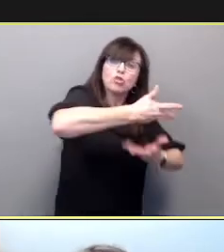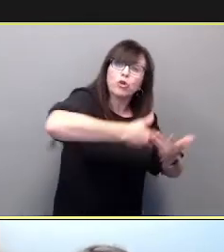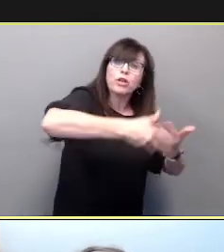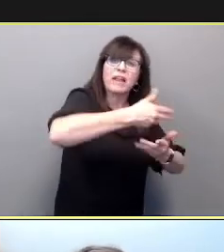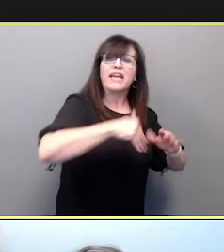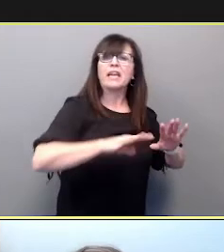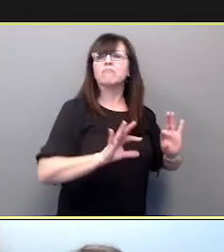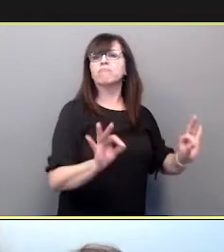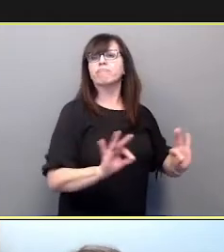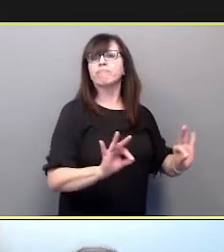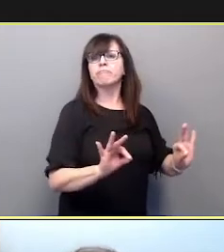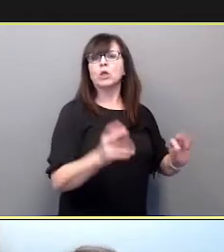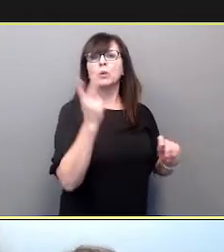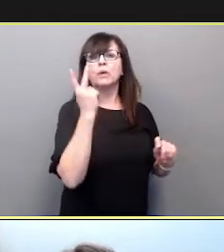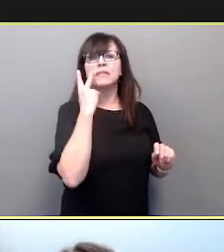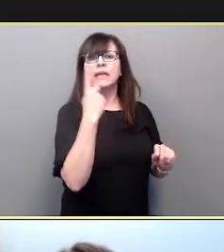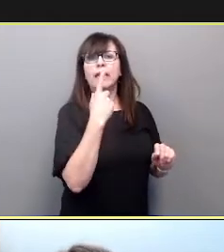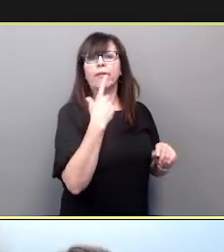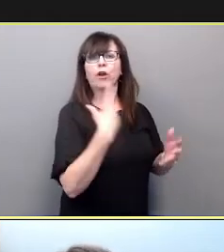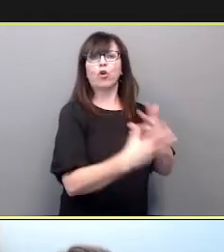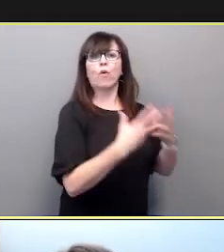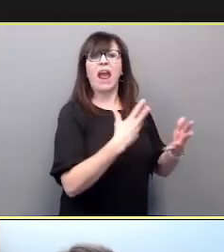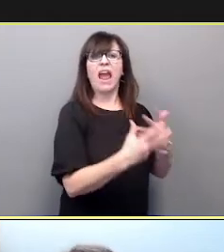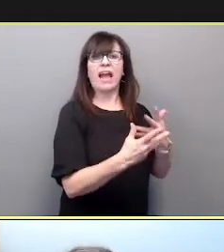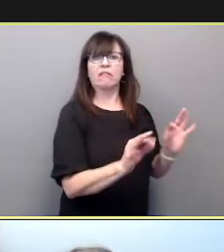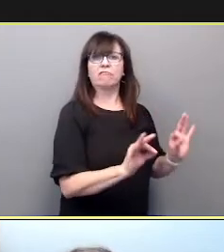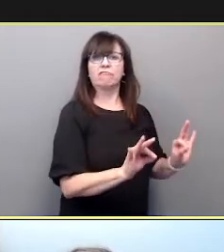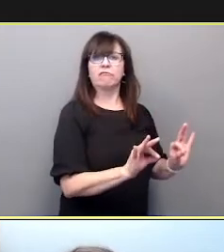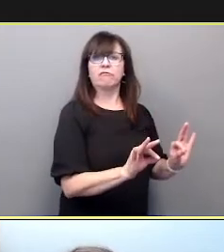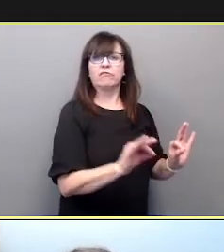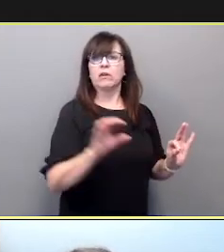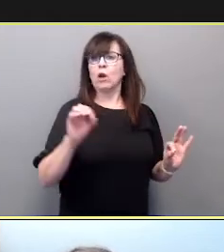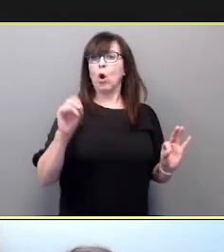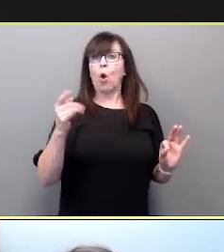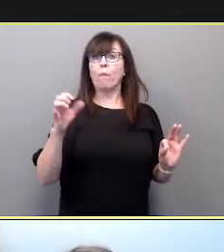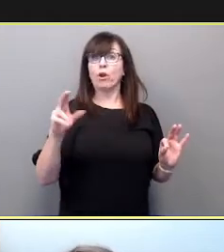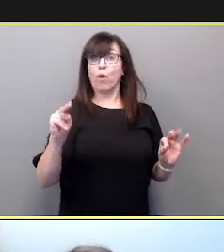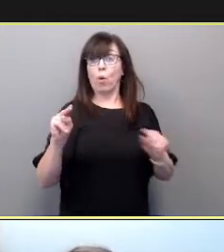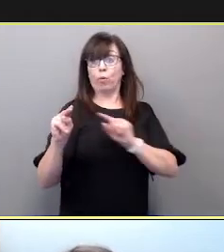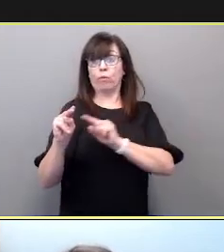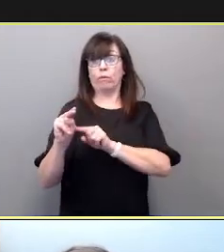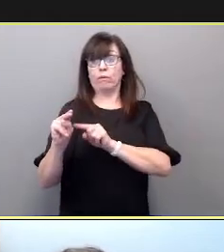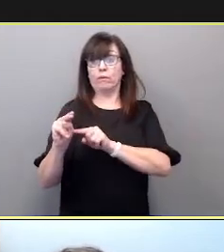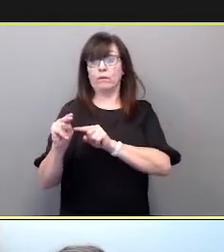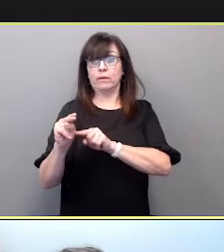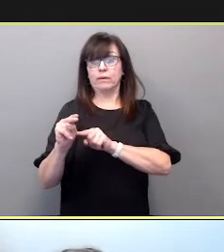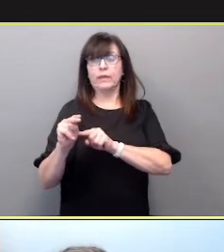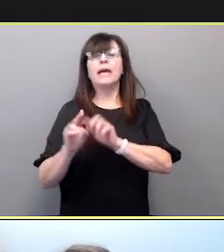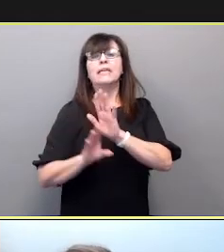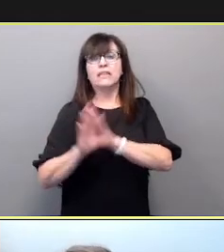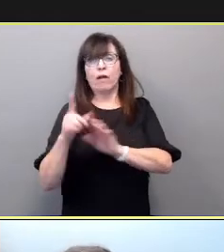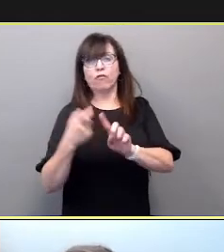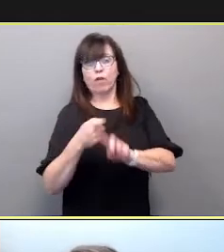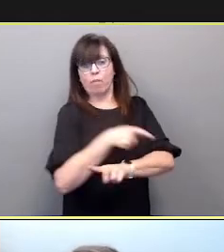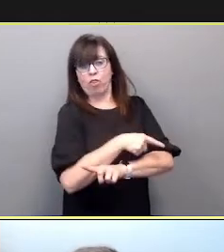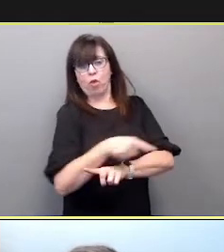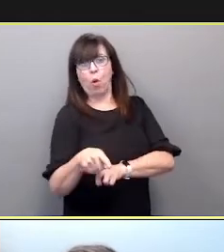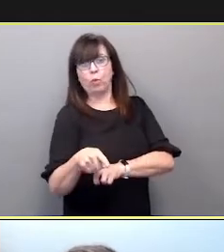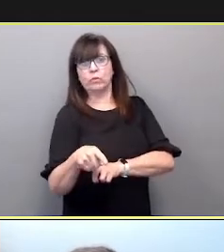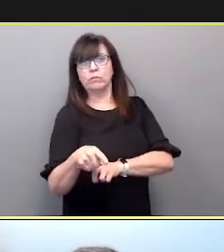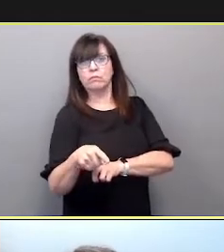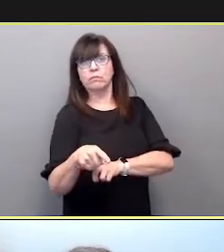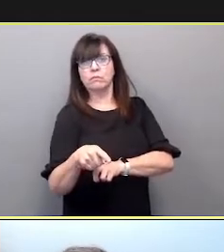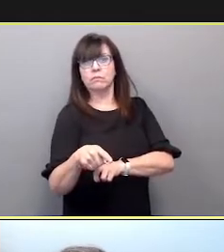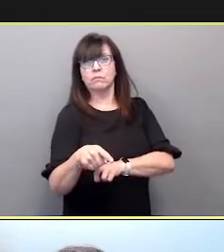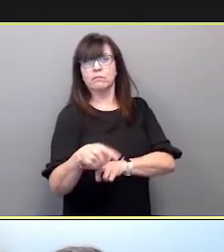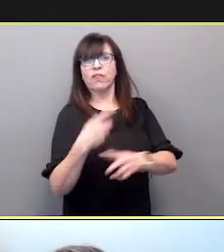level. You can see that in the gray, and Omicron has developed from what you see there in